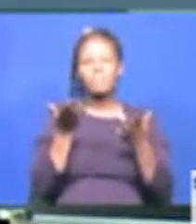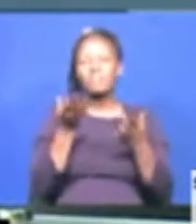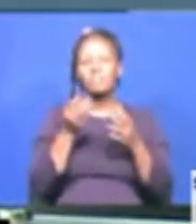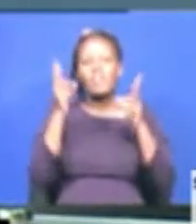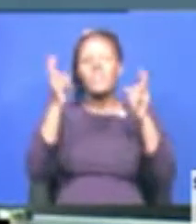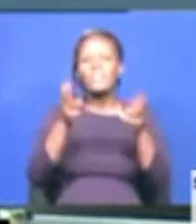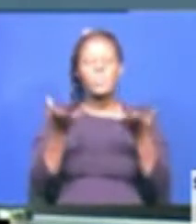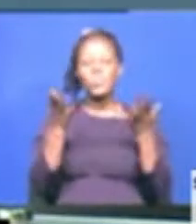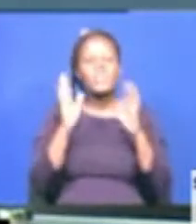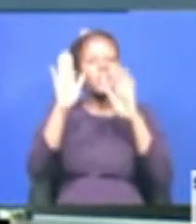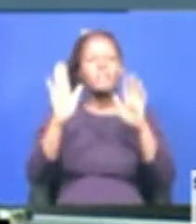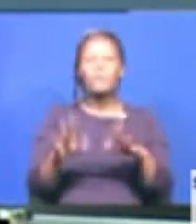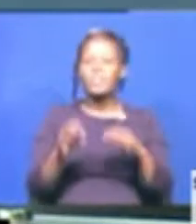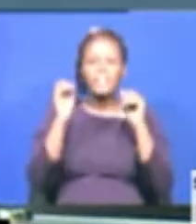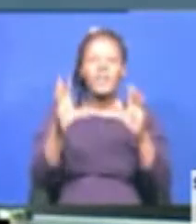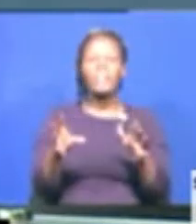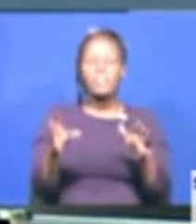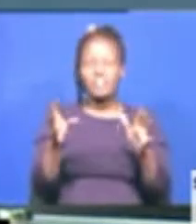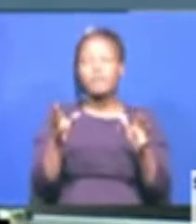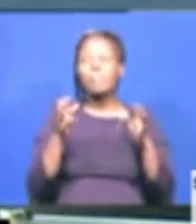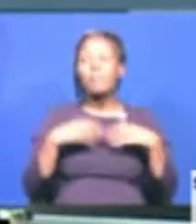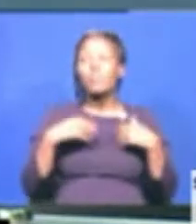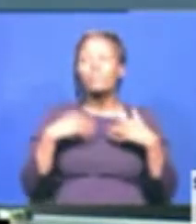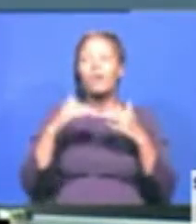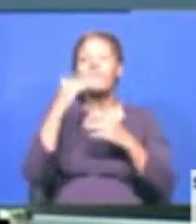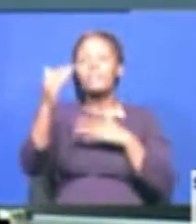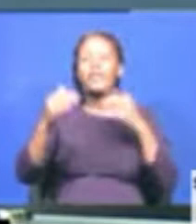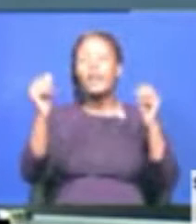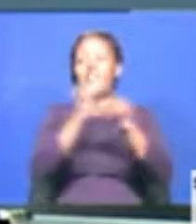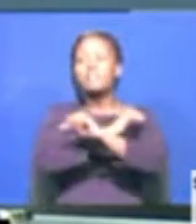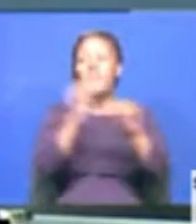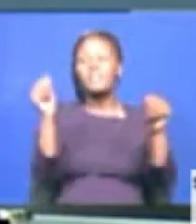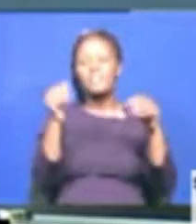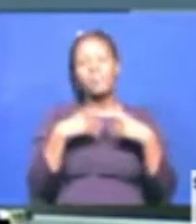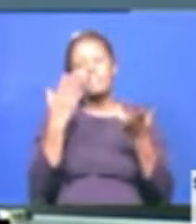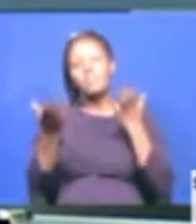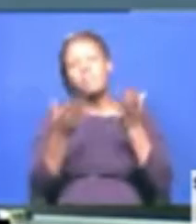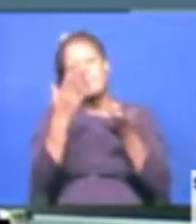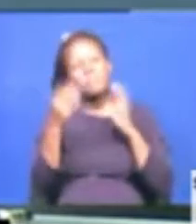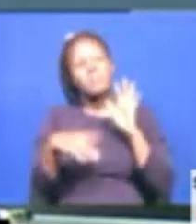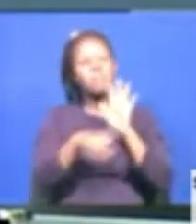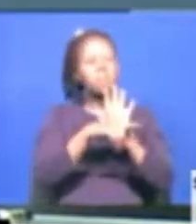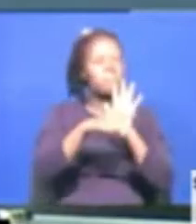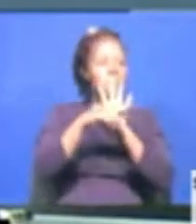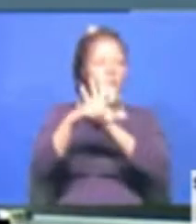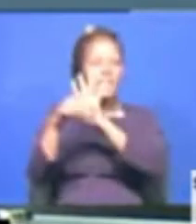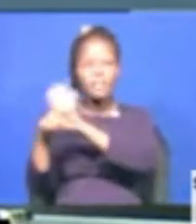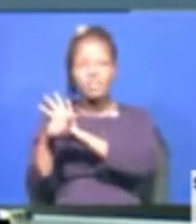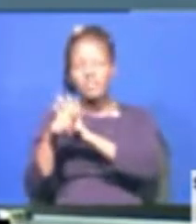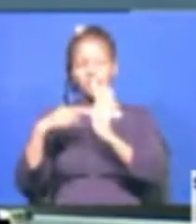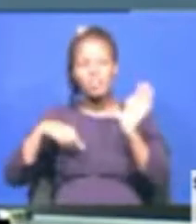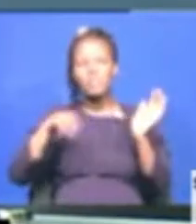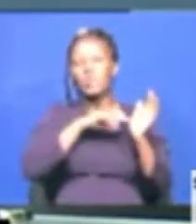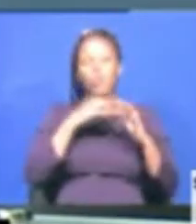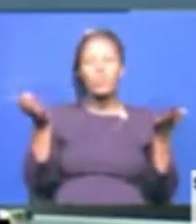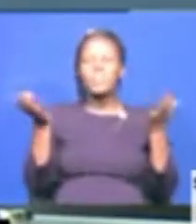upcoming president with lots of bad images or something like that. End of the day, we are not going to stay in